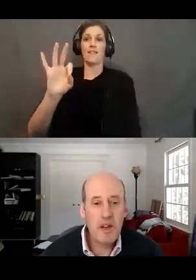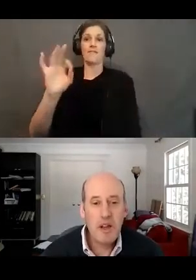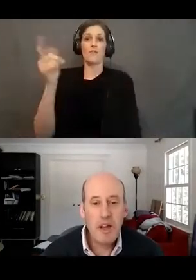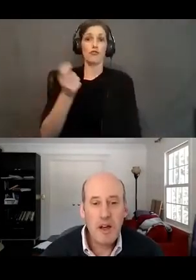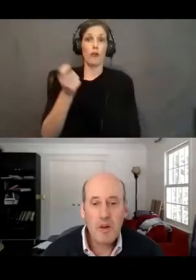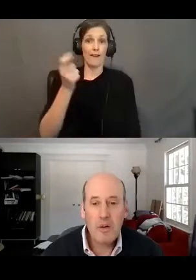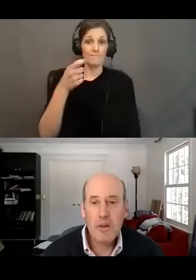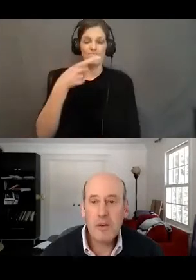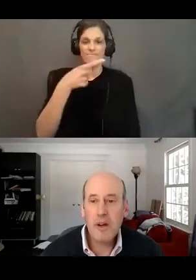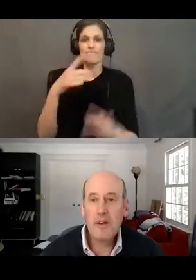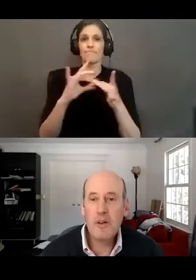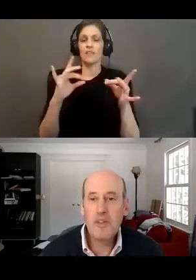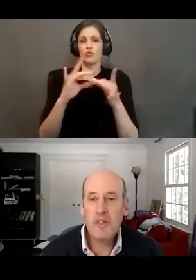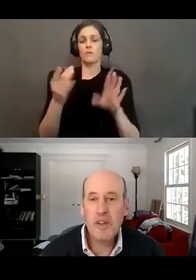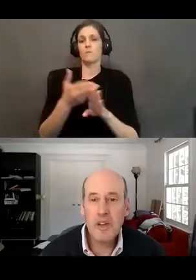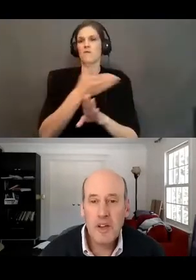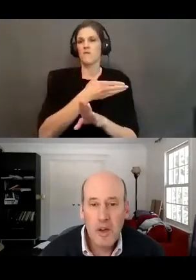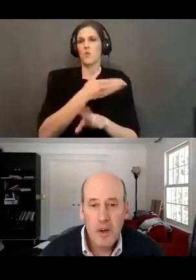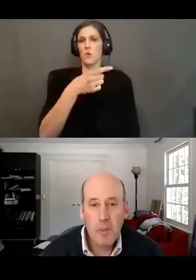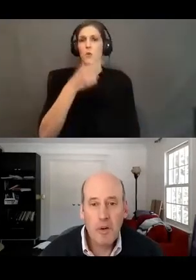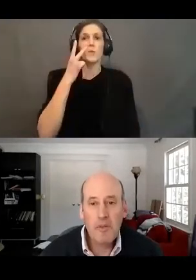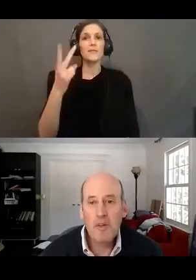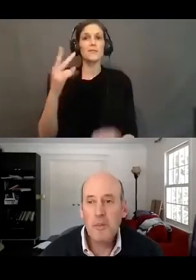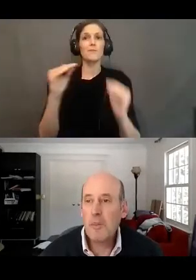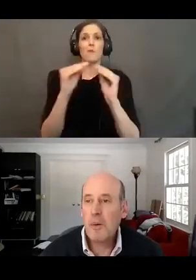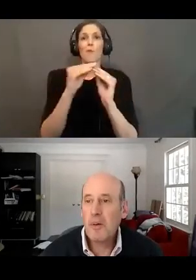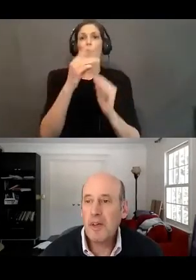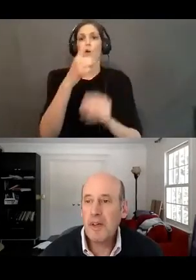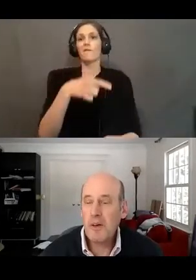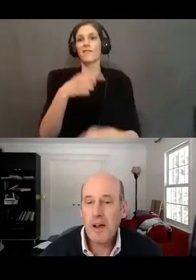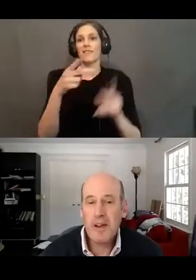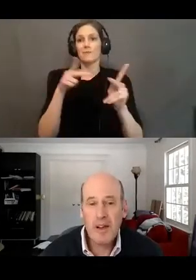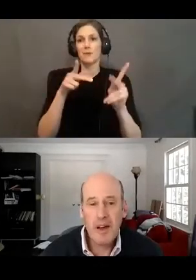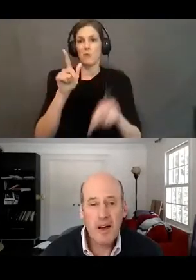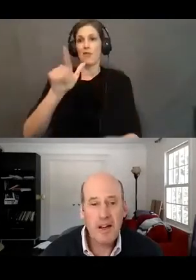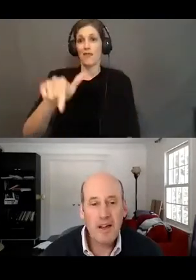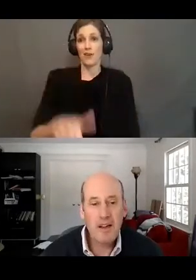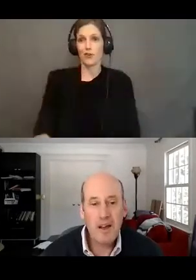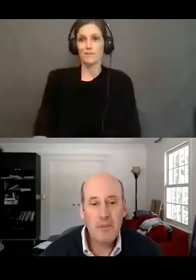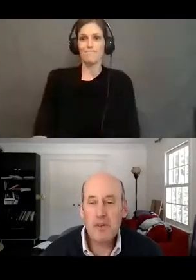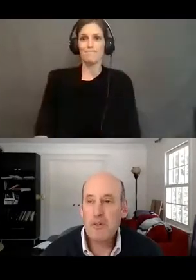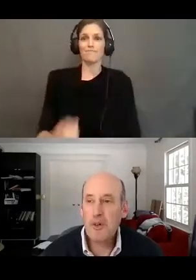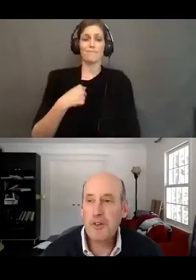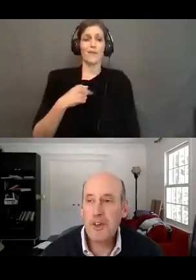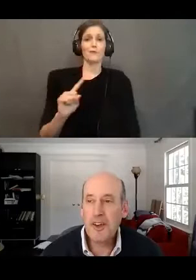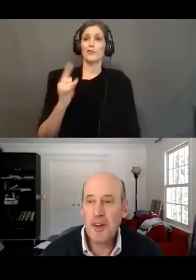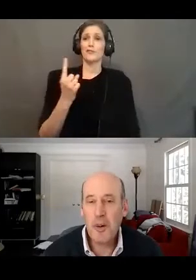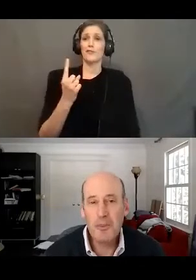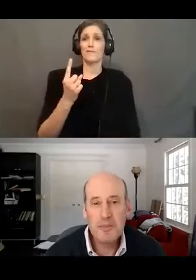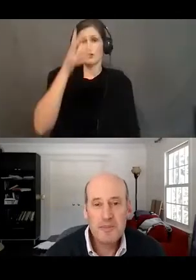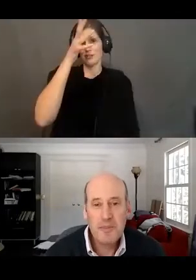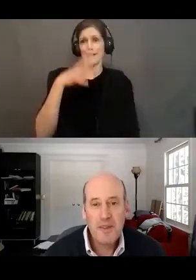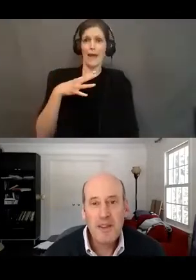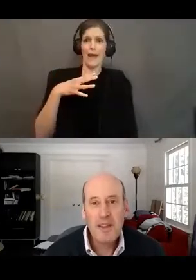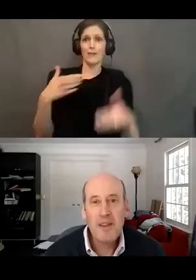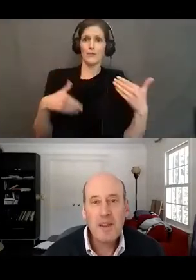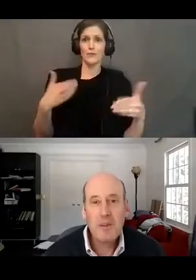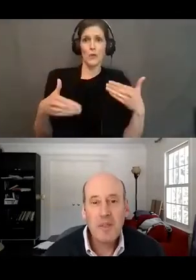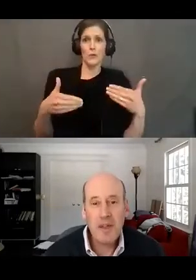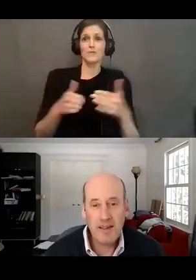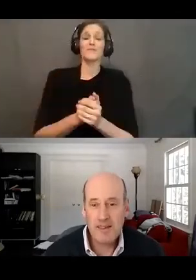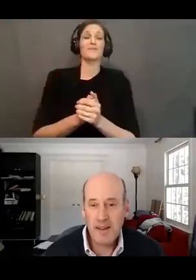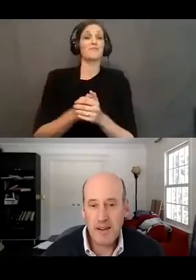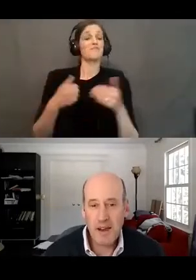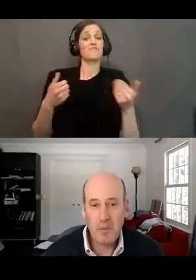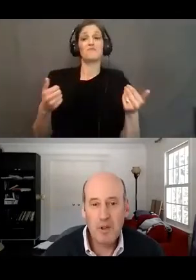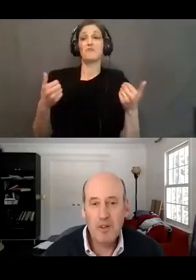mentioned earlier, and you'll be seeing more of these people later on, and I'm just the first guy to go. With